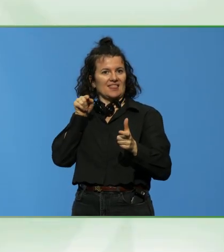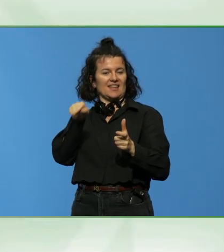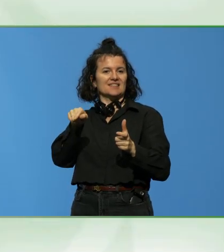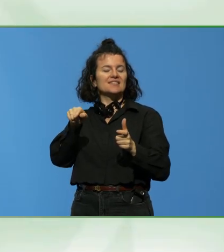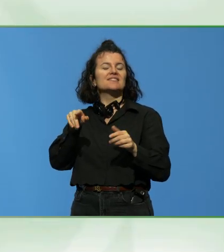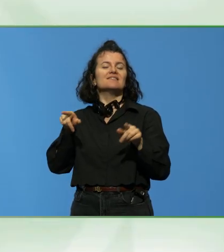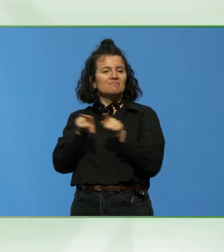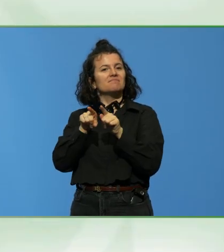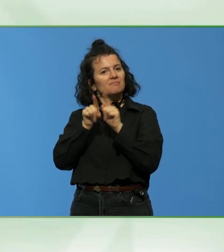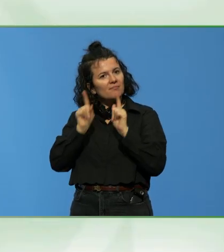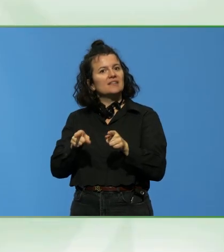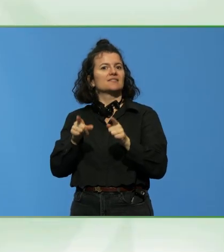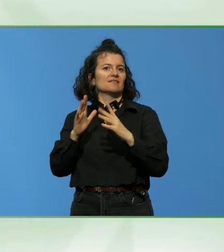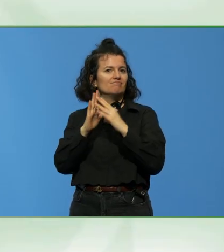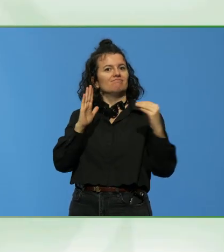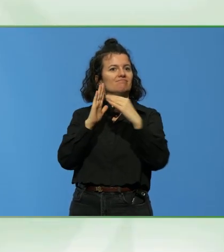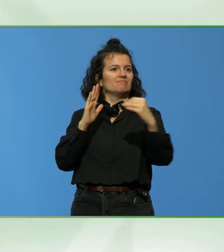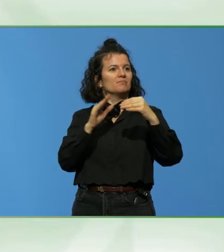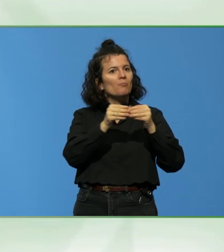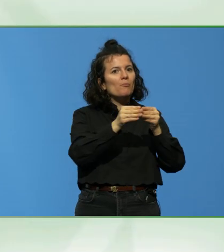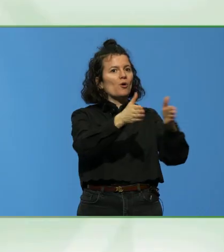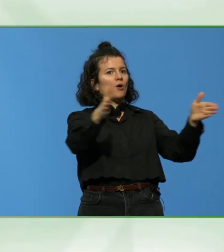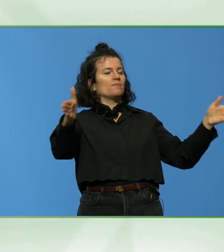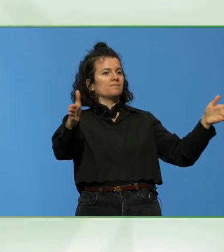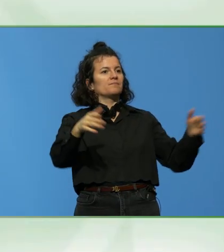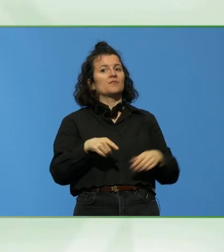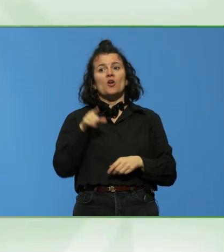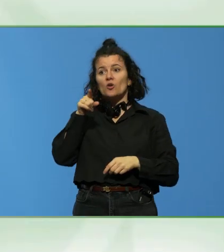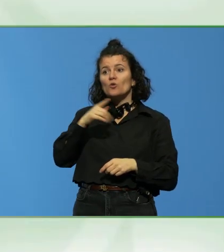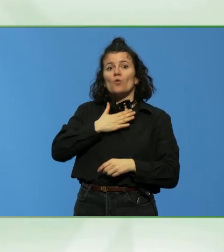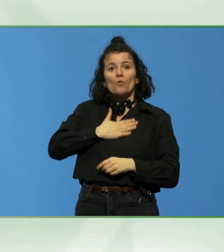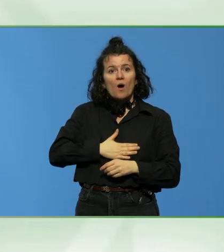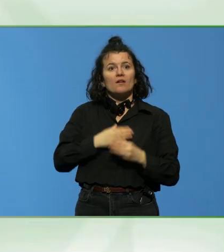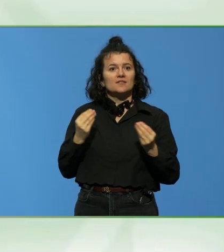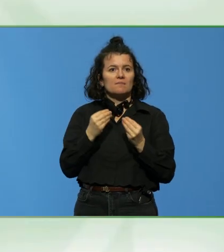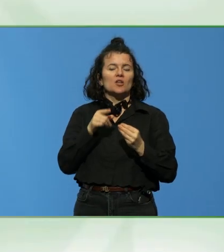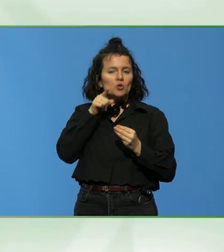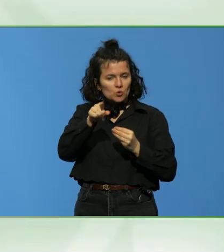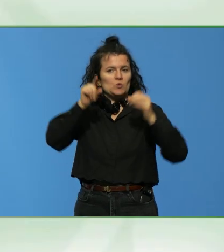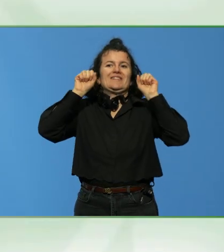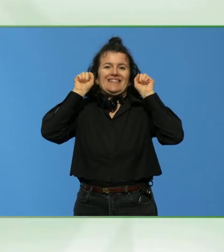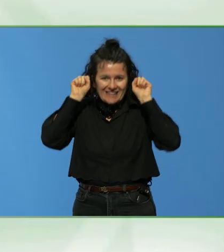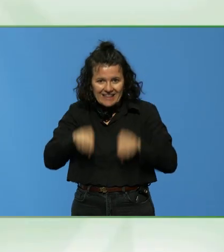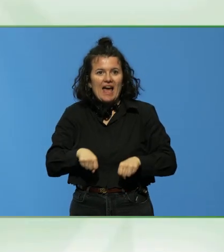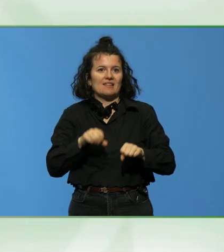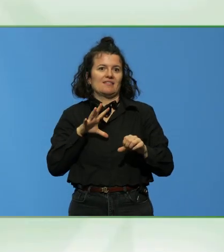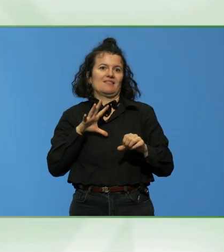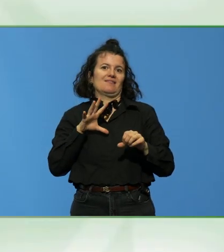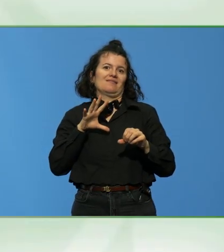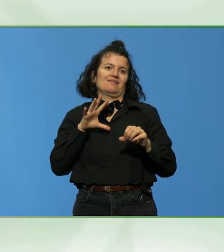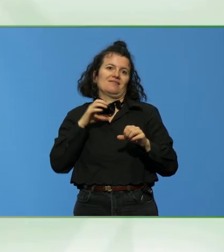something and you are able to, you can do it. So I think that's maybe the new